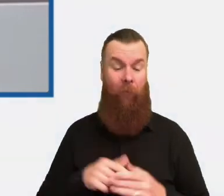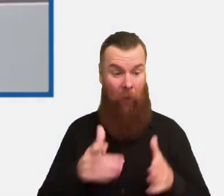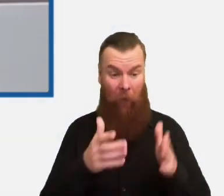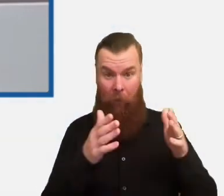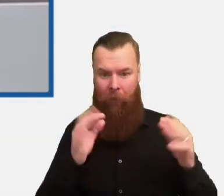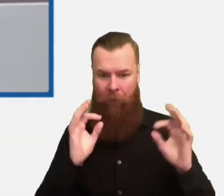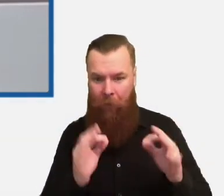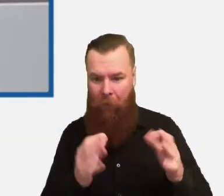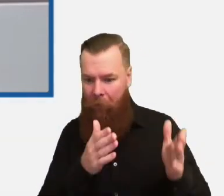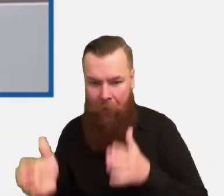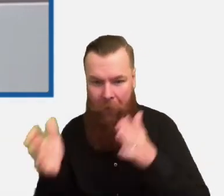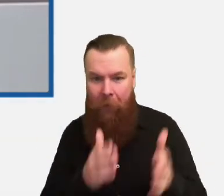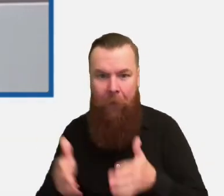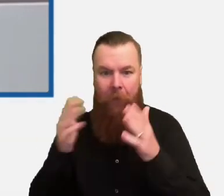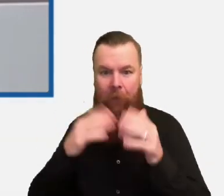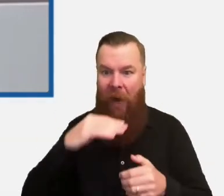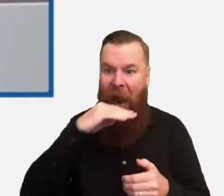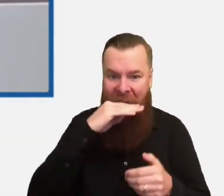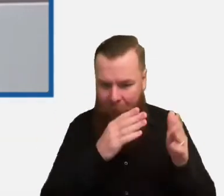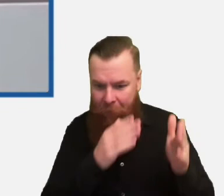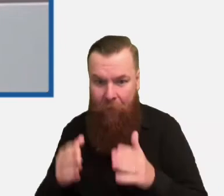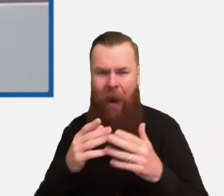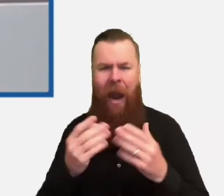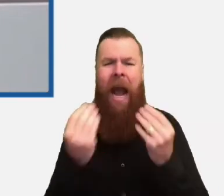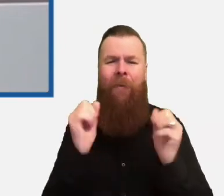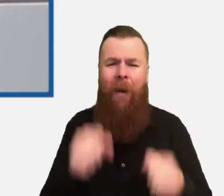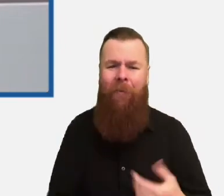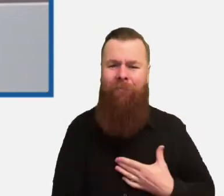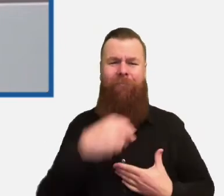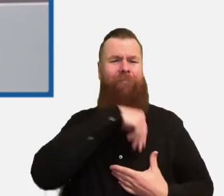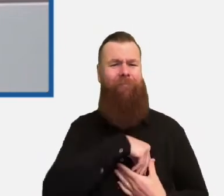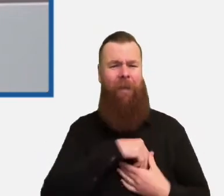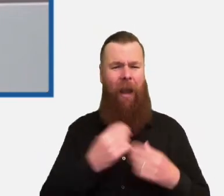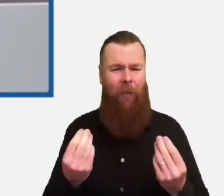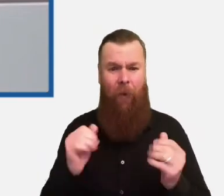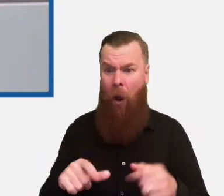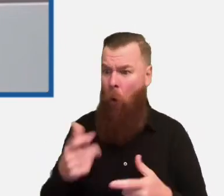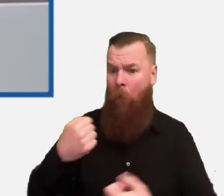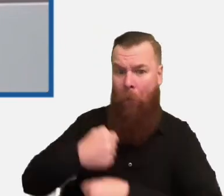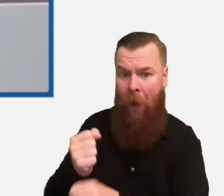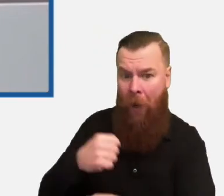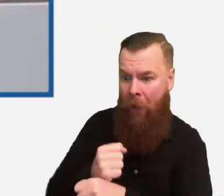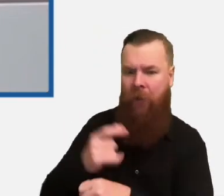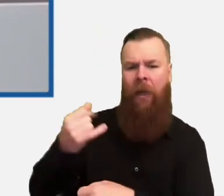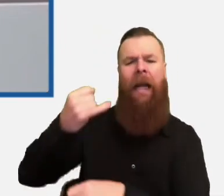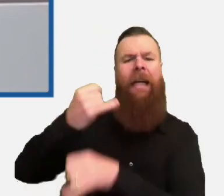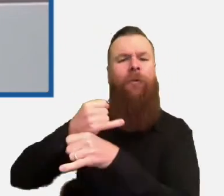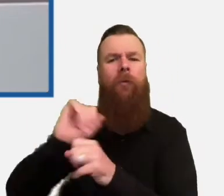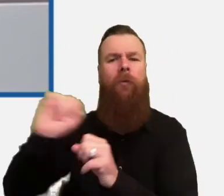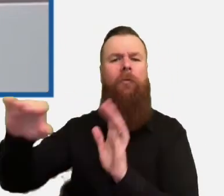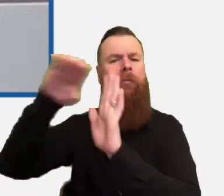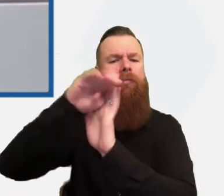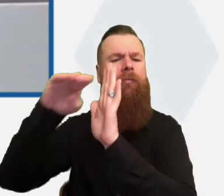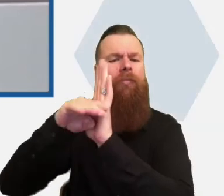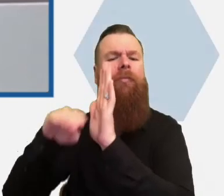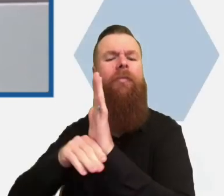institutionalizing the response for the future to avoid some of the pitfalls of disasters that we have not seen